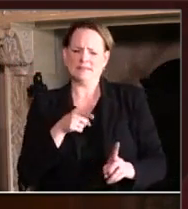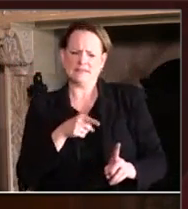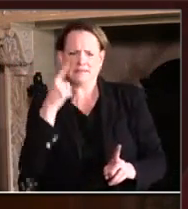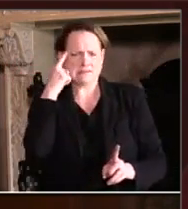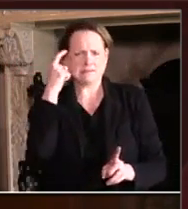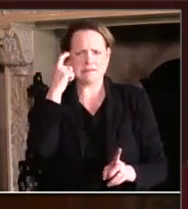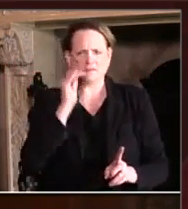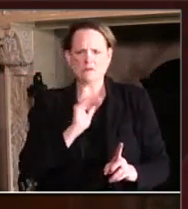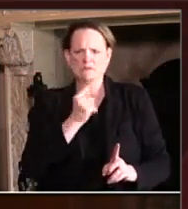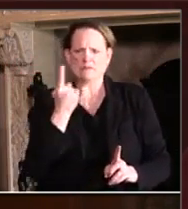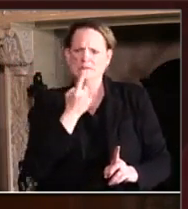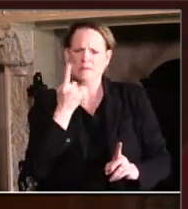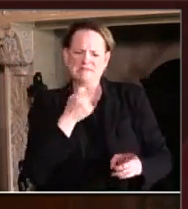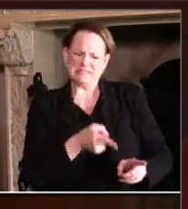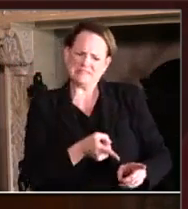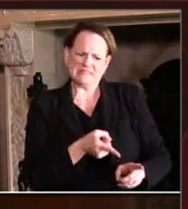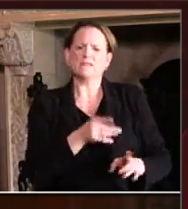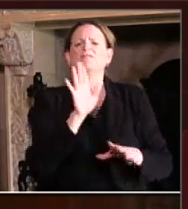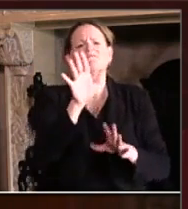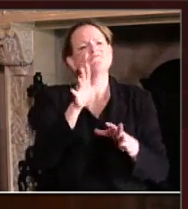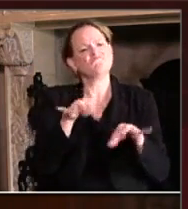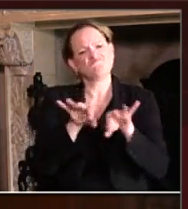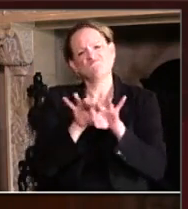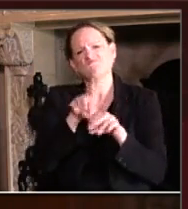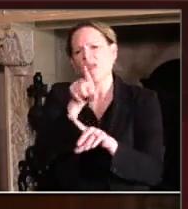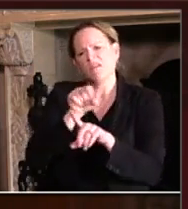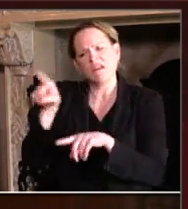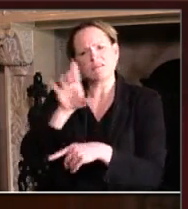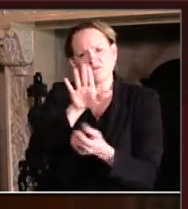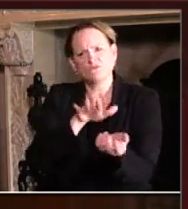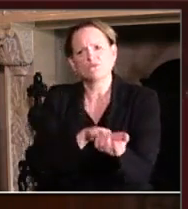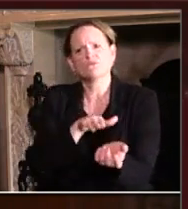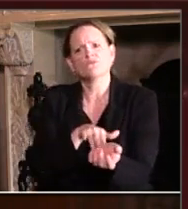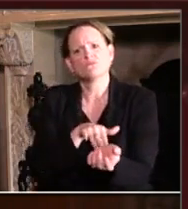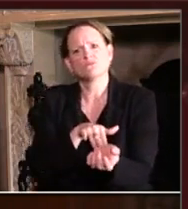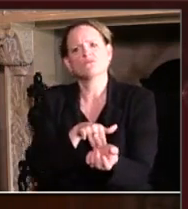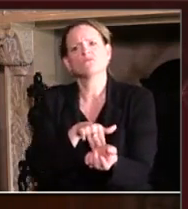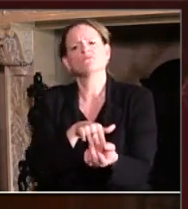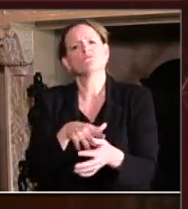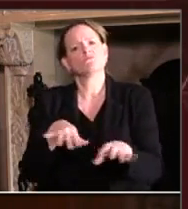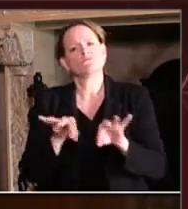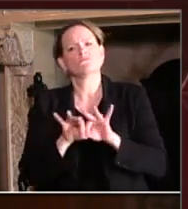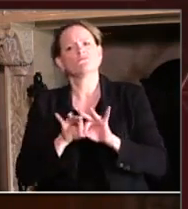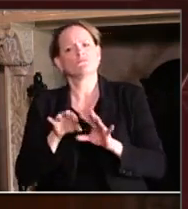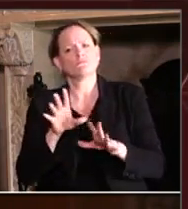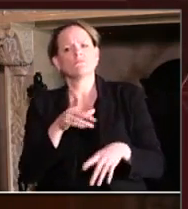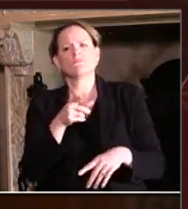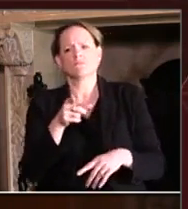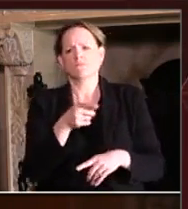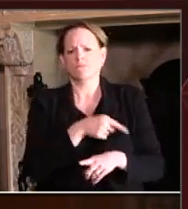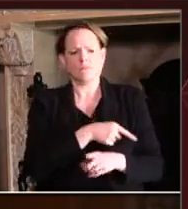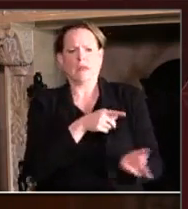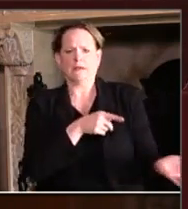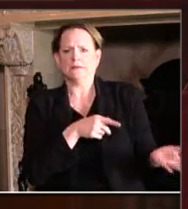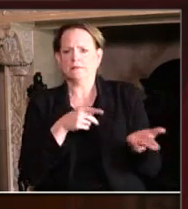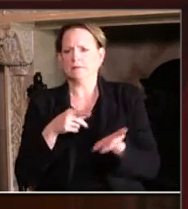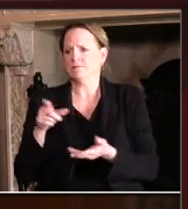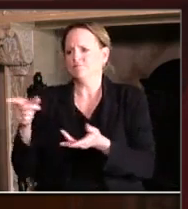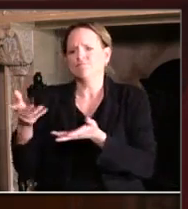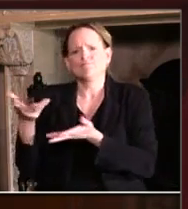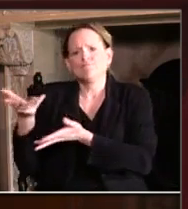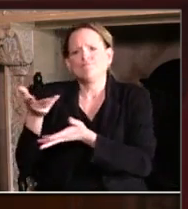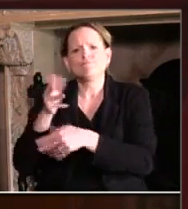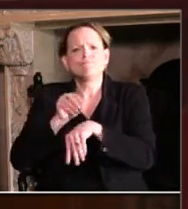another health profession, or a trusted resource in the community. Find a local mental health treatment provider. Text HOPELINE